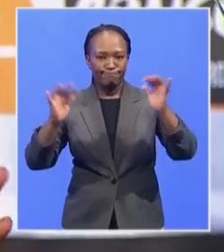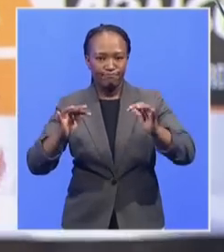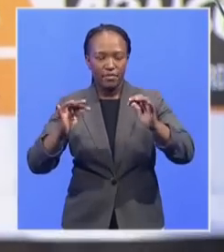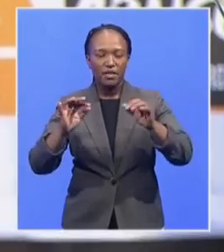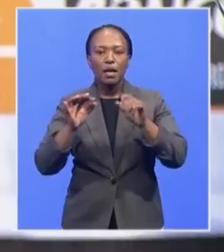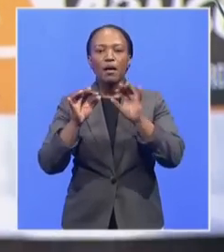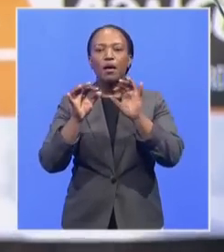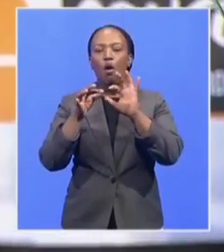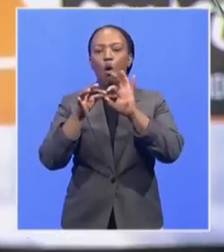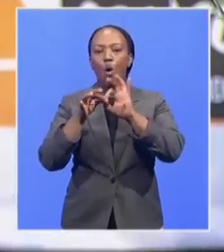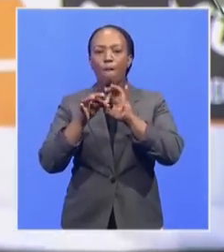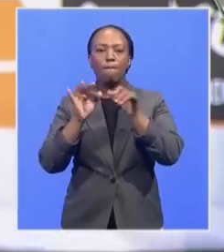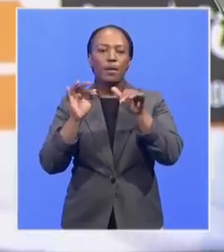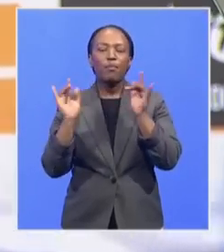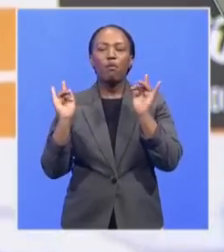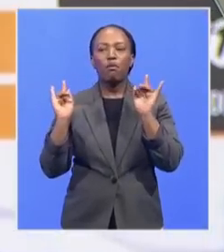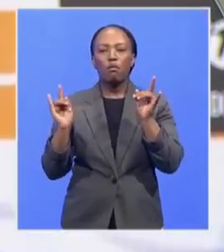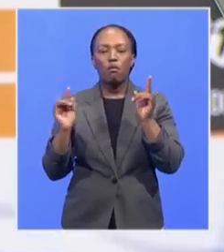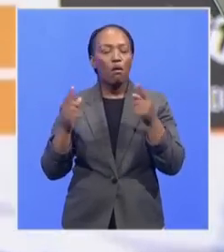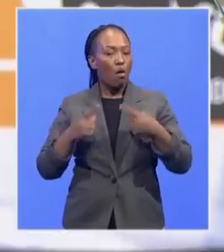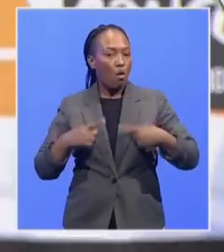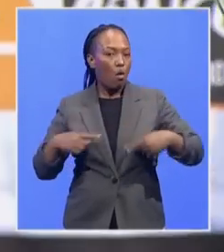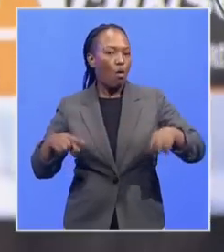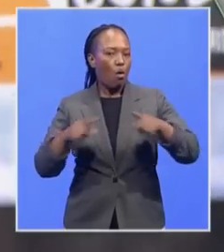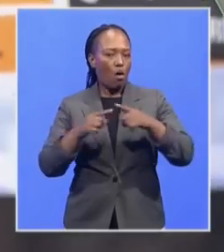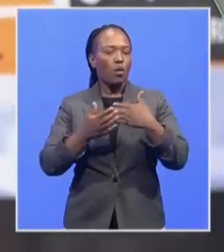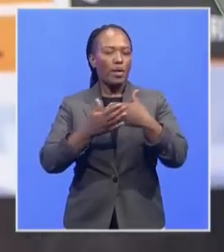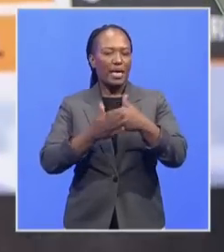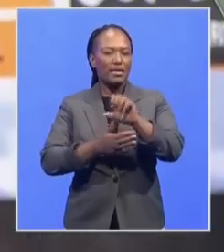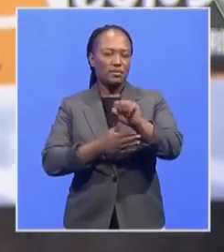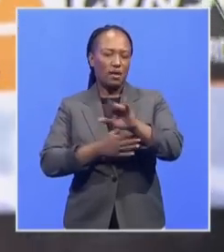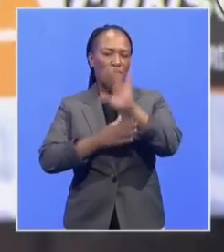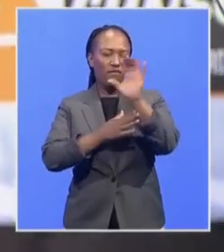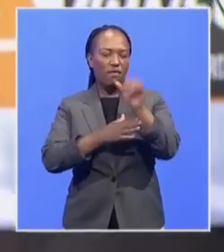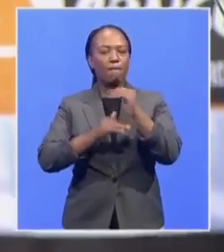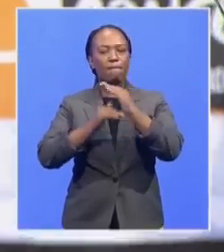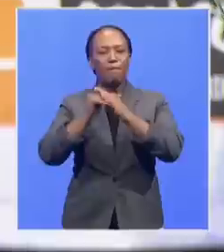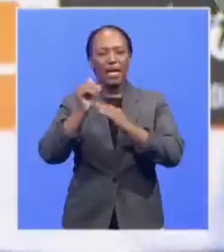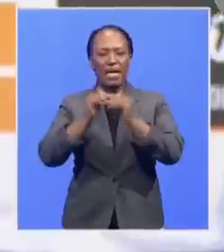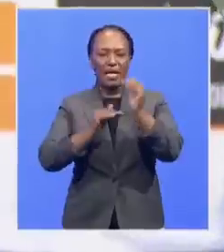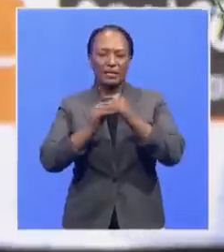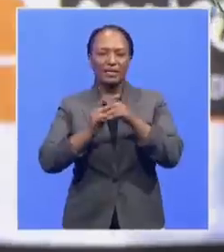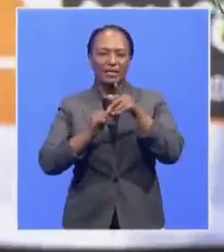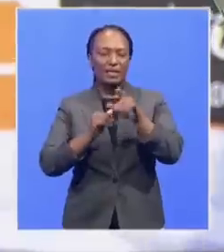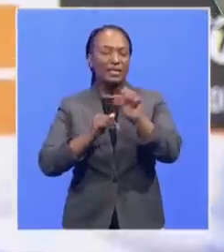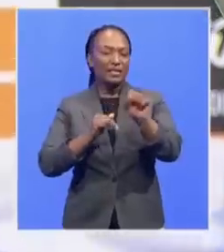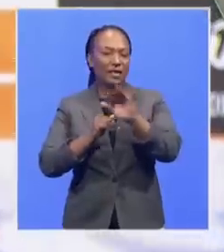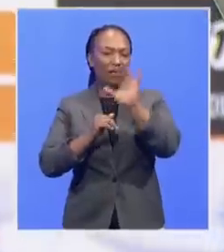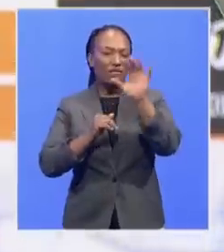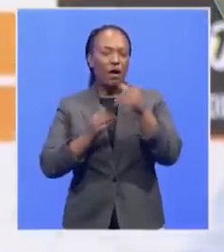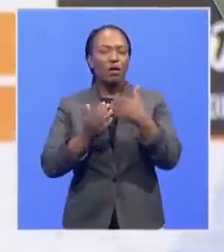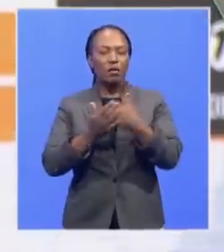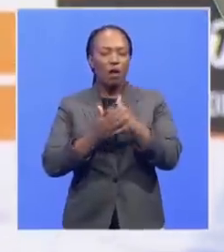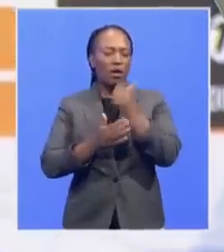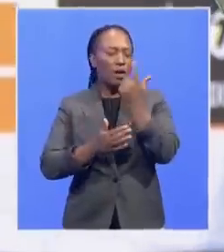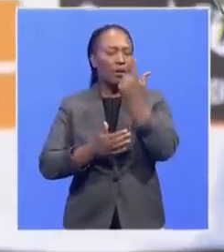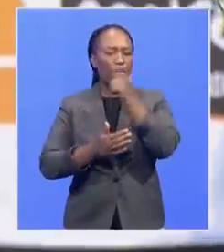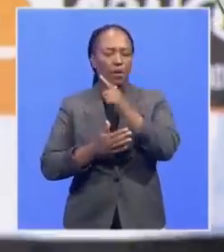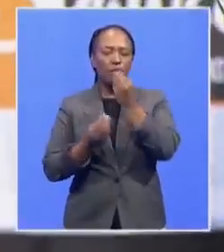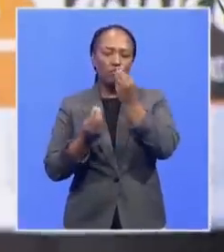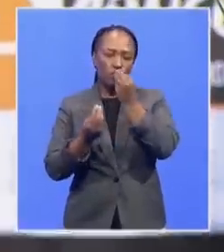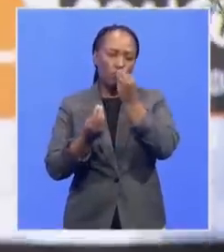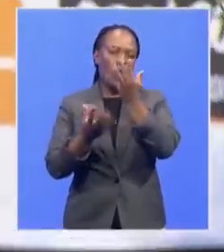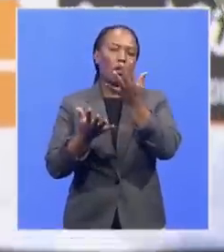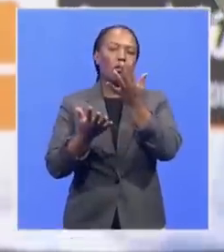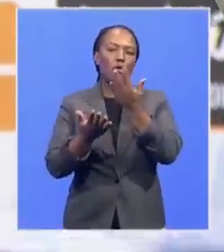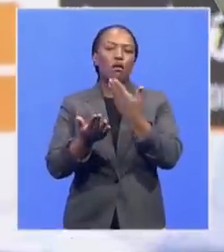magaeng re ka kgona go e aga South Africa e ebe South Africa e pila ebe South